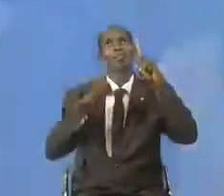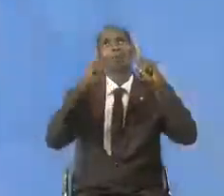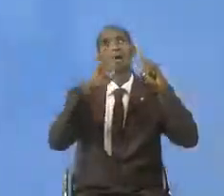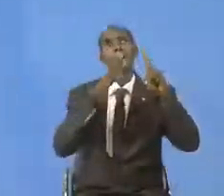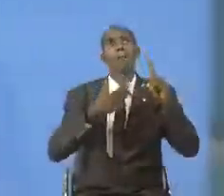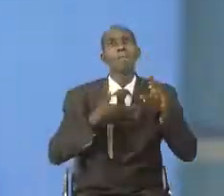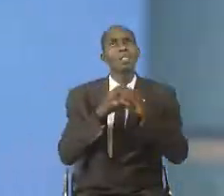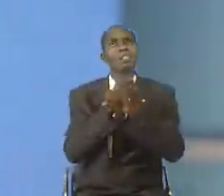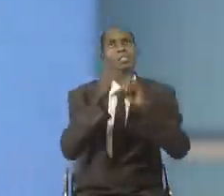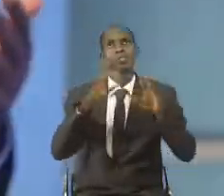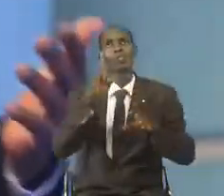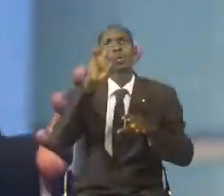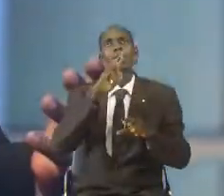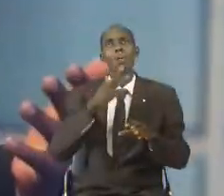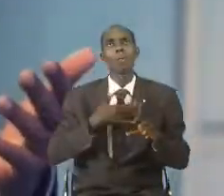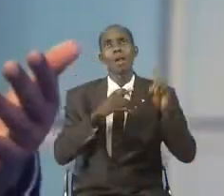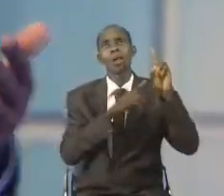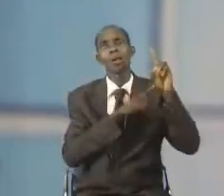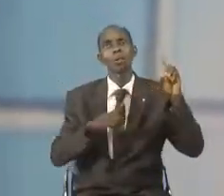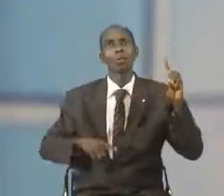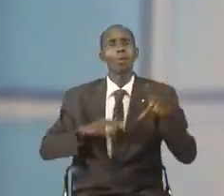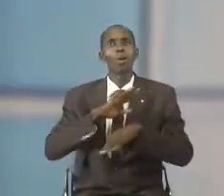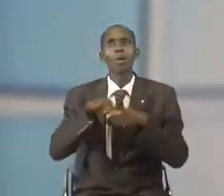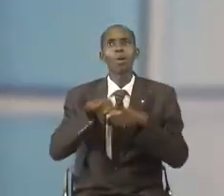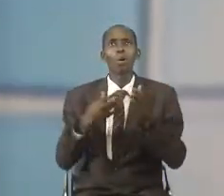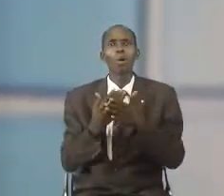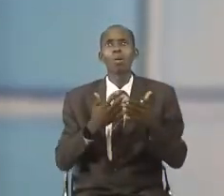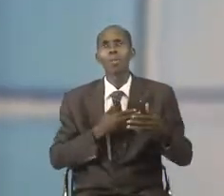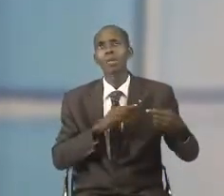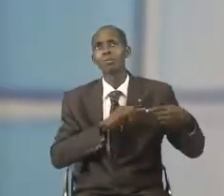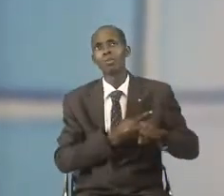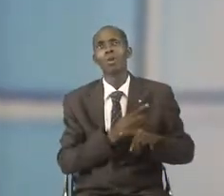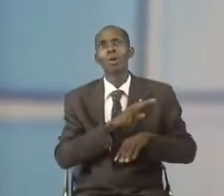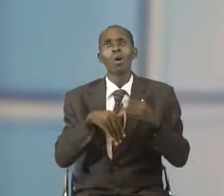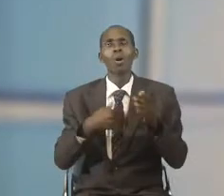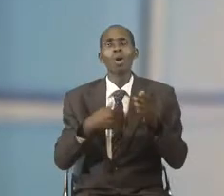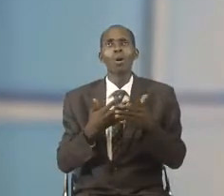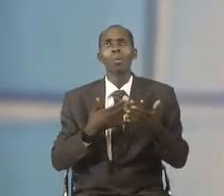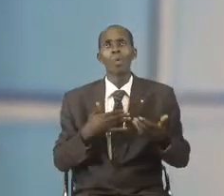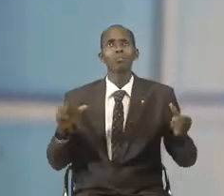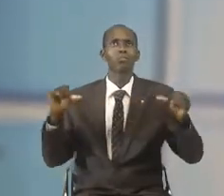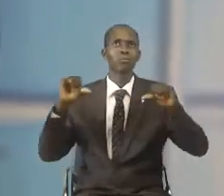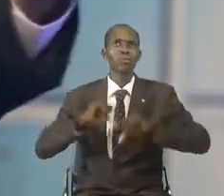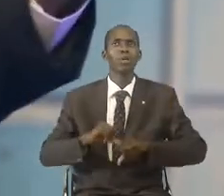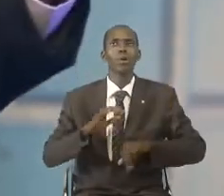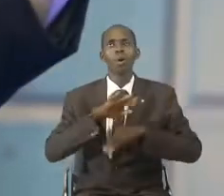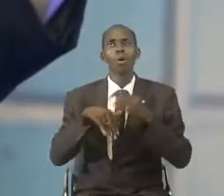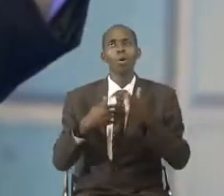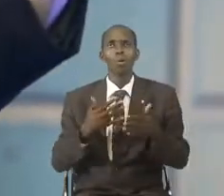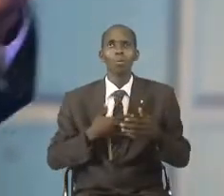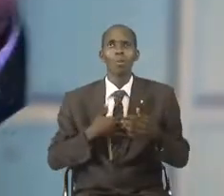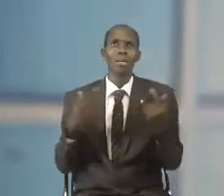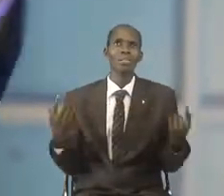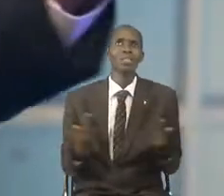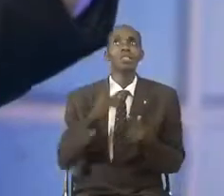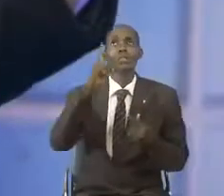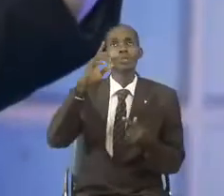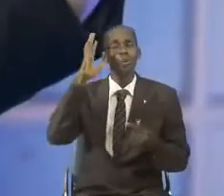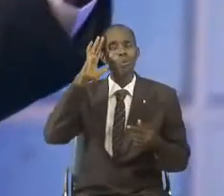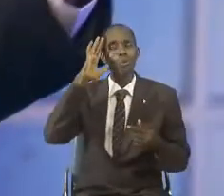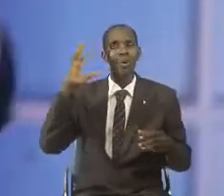yes, Lord, I accept you. You are my Savior. You are my Lord. All my guilt, all